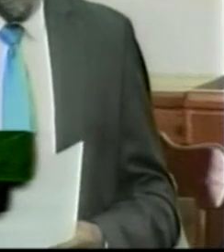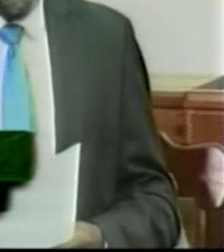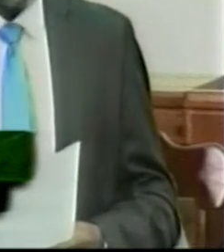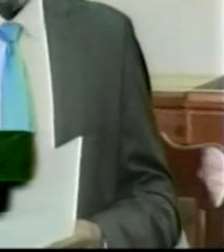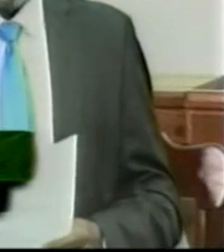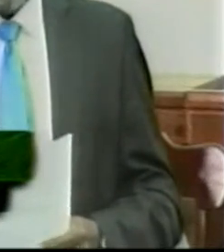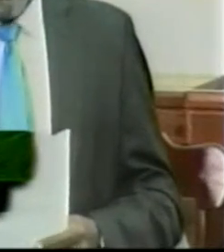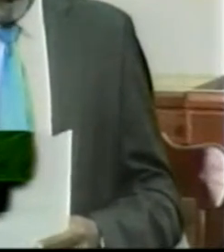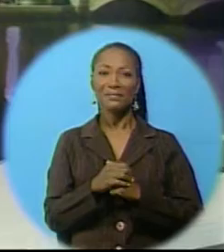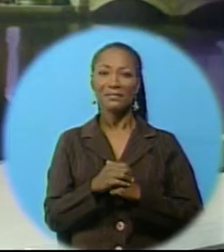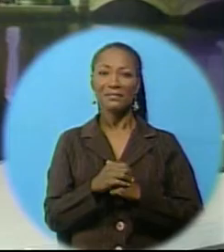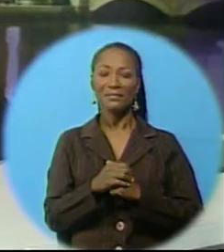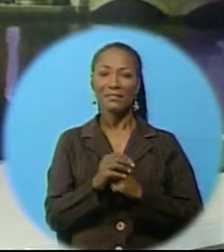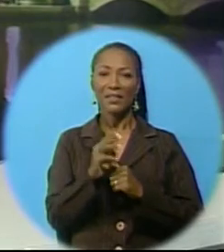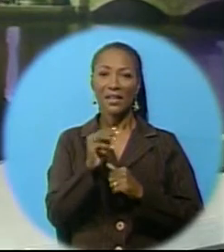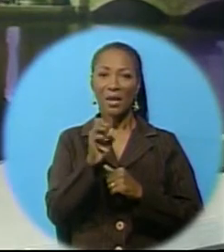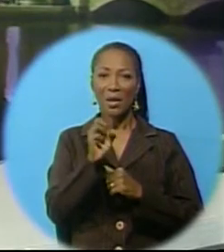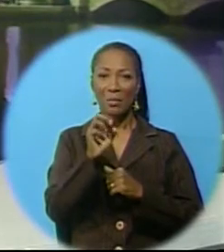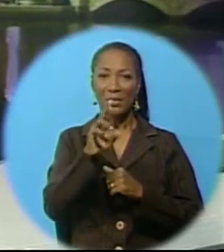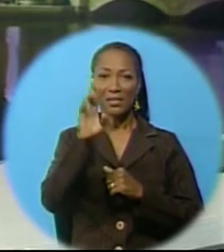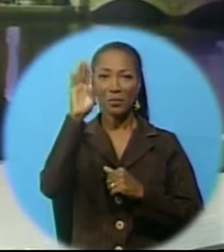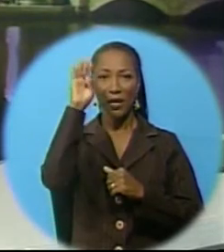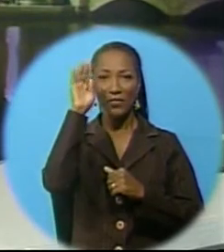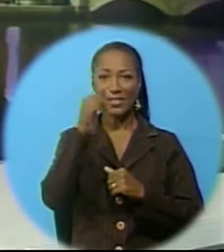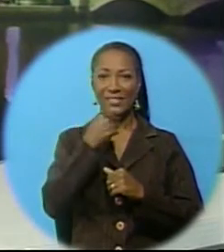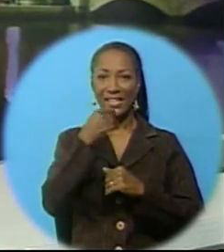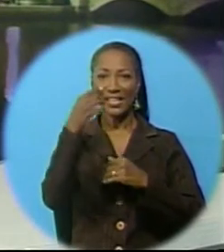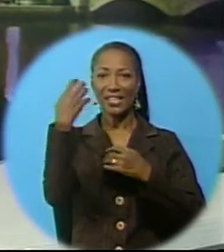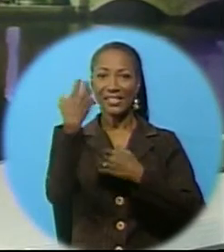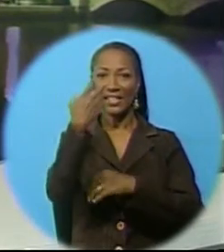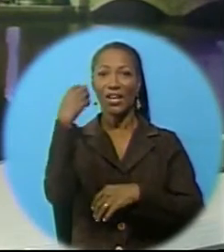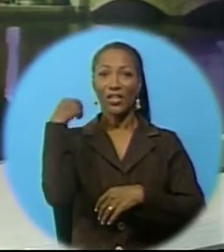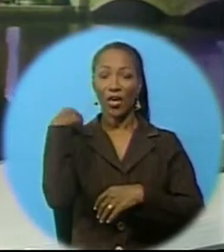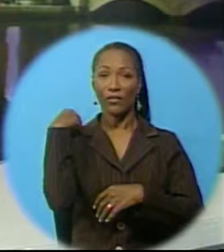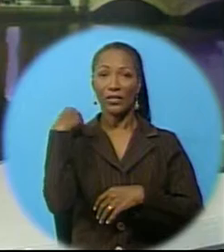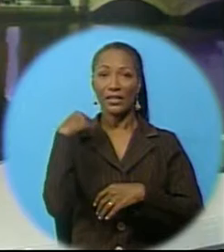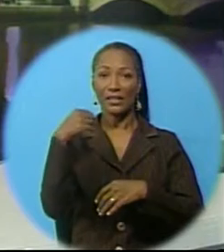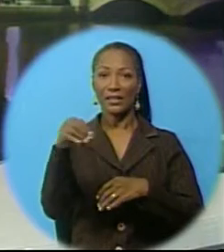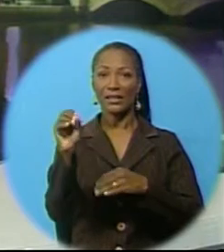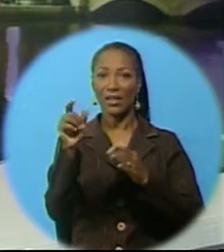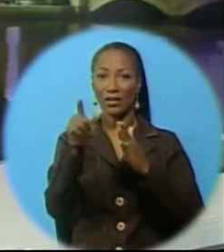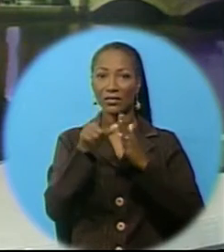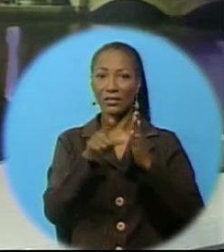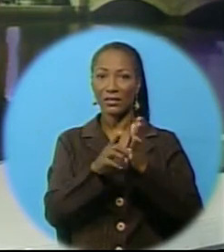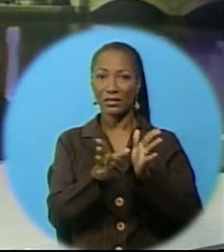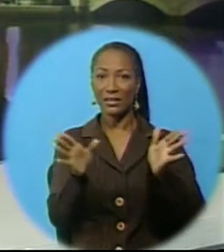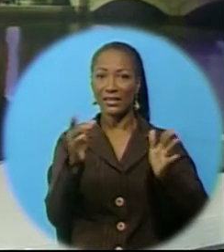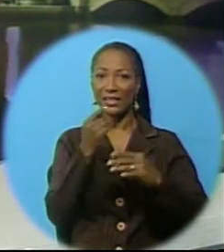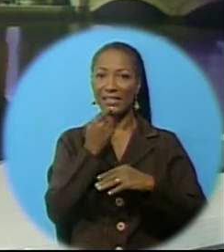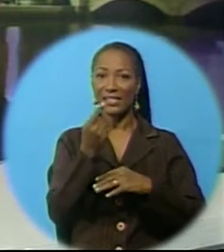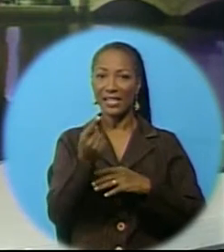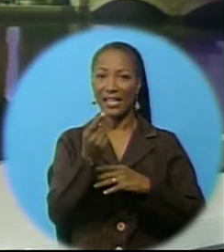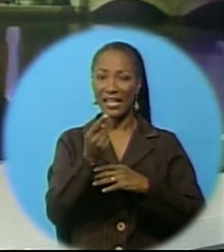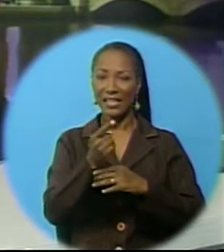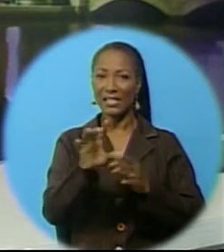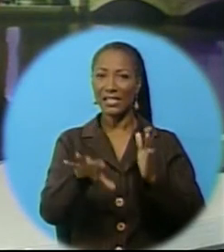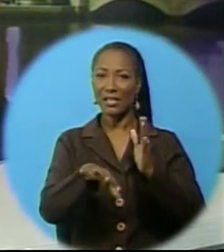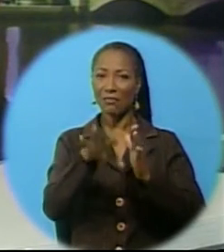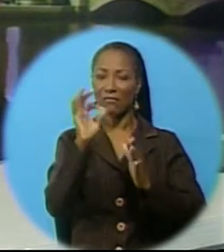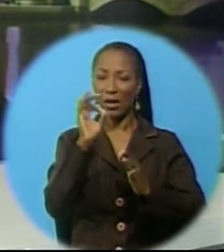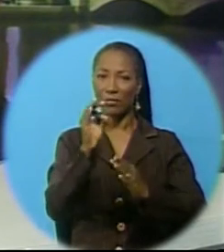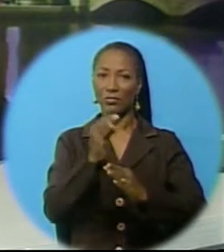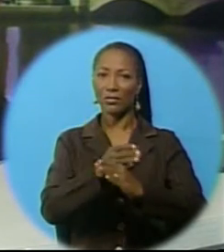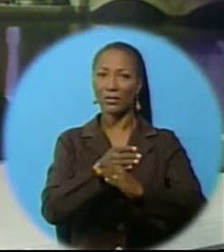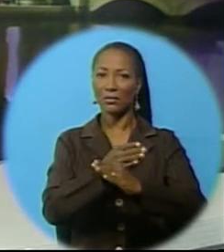million. Mr. Brathwaite says the Office of the Attorney General, even with its challenges, has found it possible to improve accommodation for